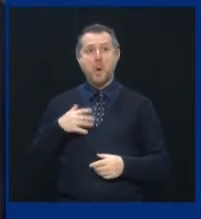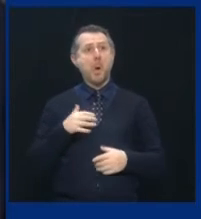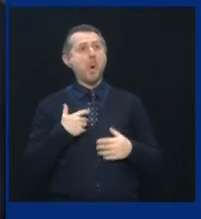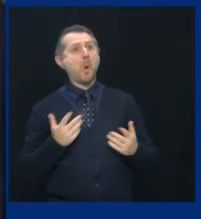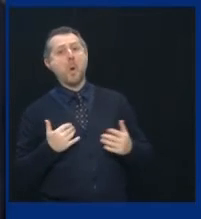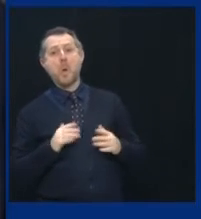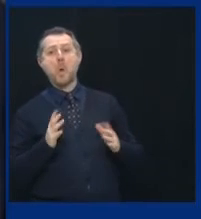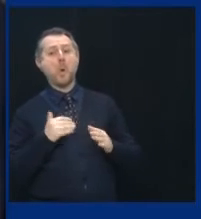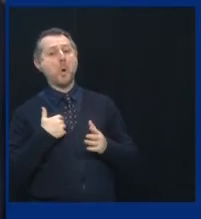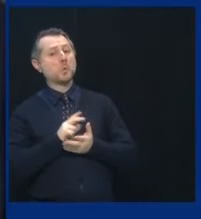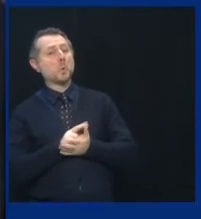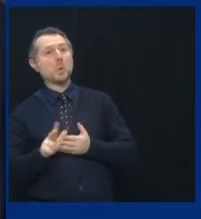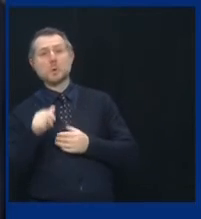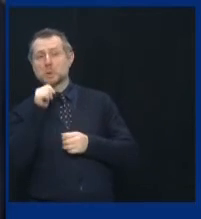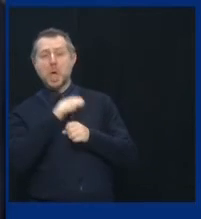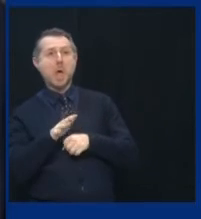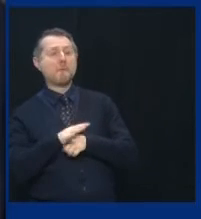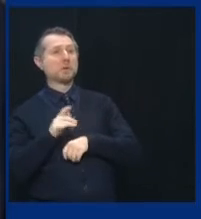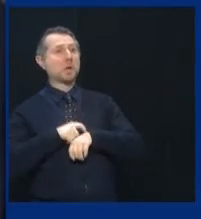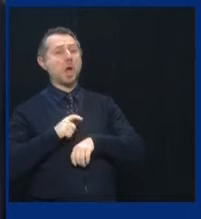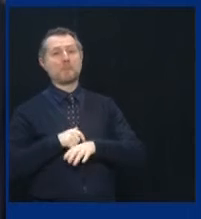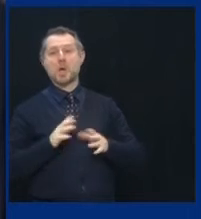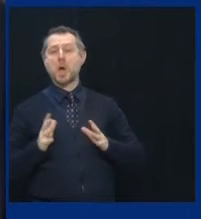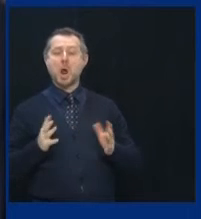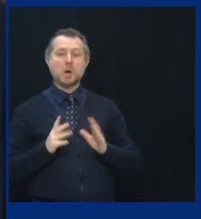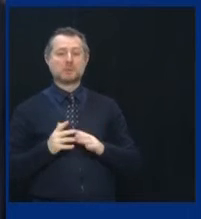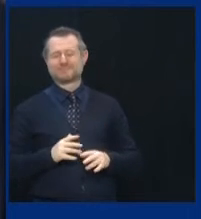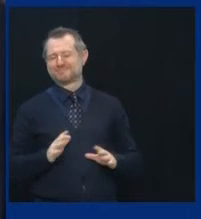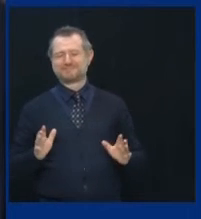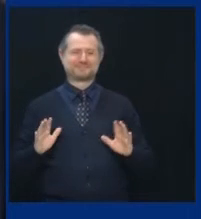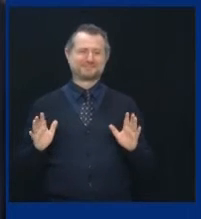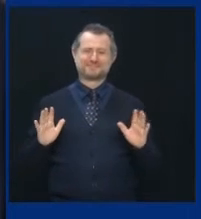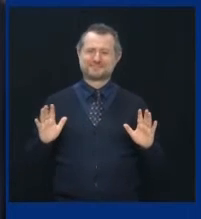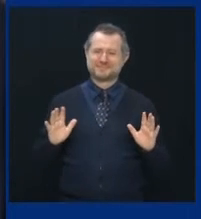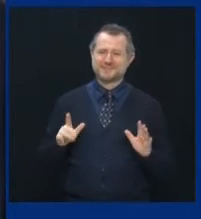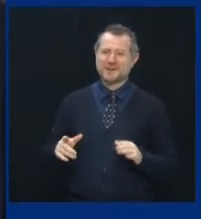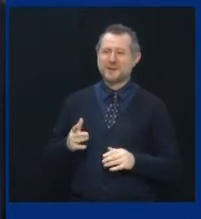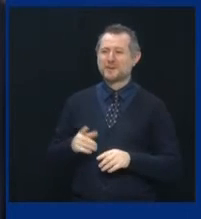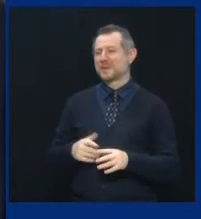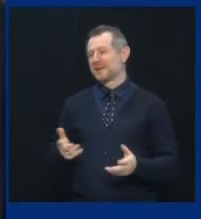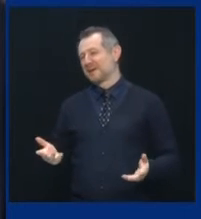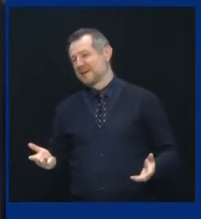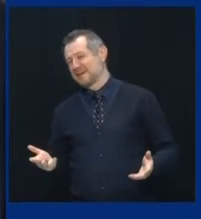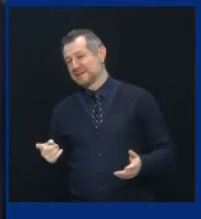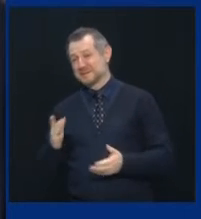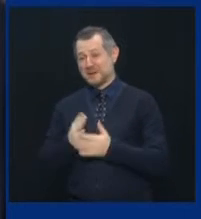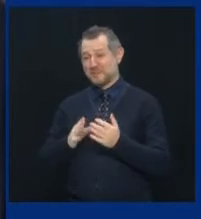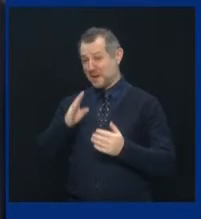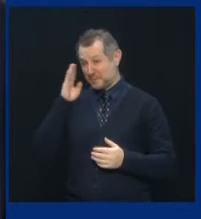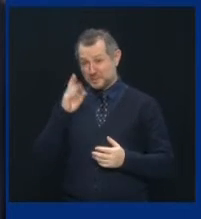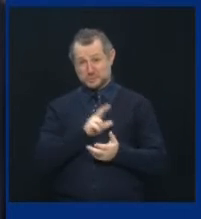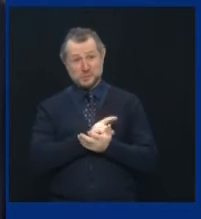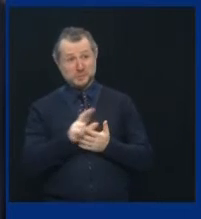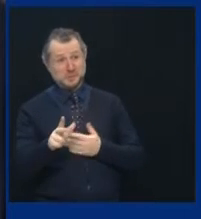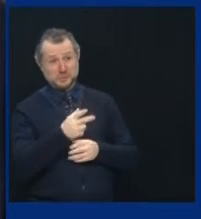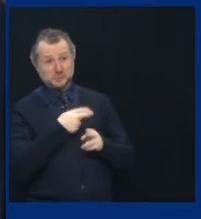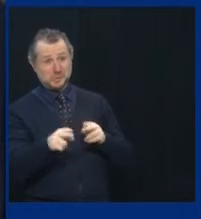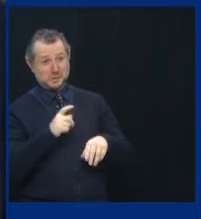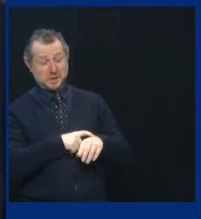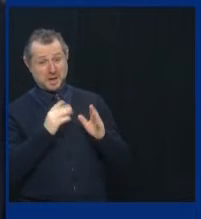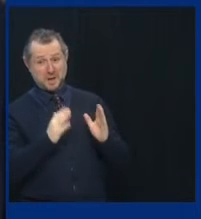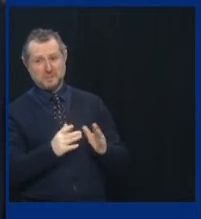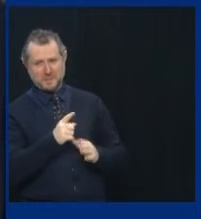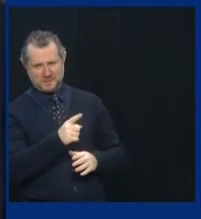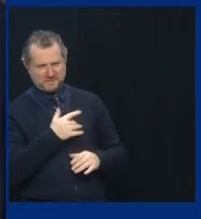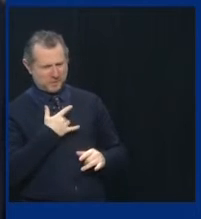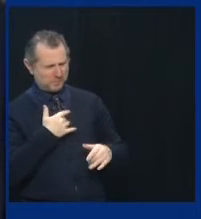weeks. And for some hospitals, it depends on your calibration. You could argue that 3 weeks is a short period of time. I think 3 weeks is a long